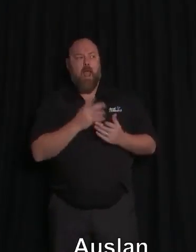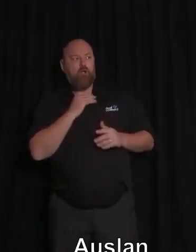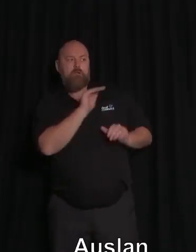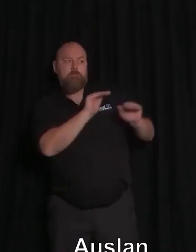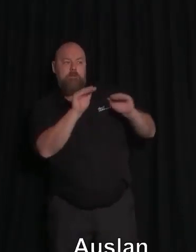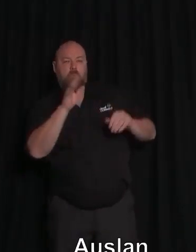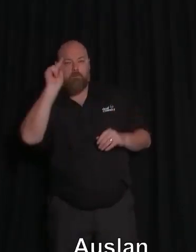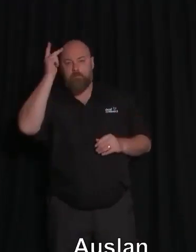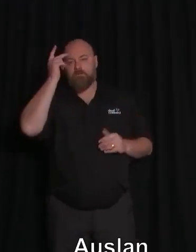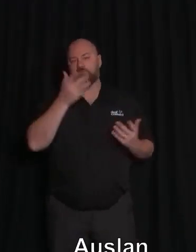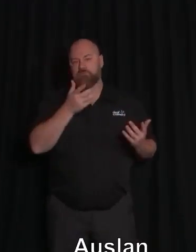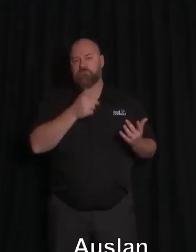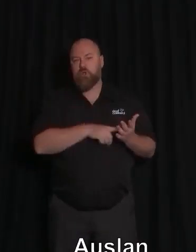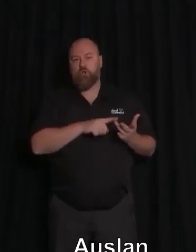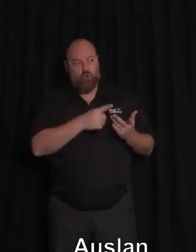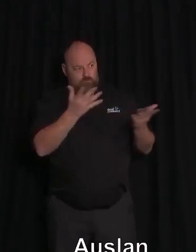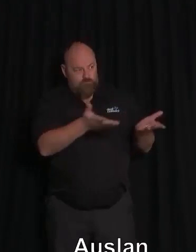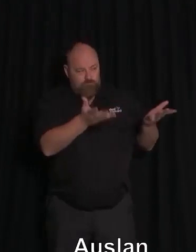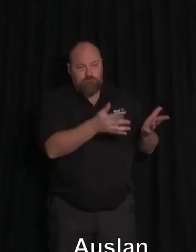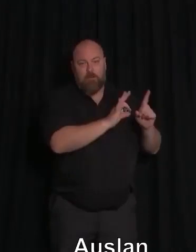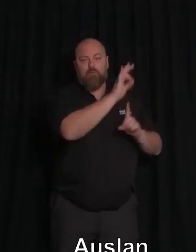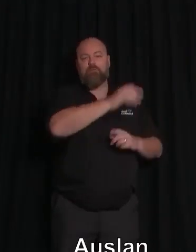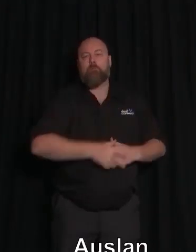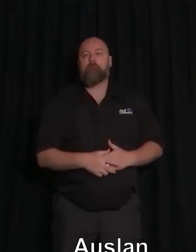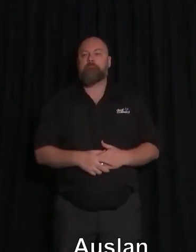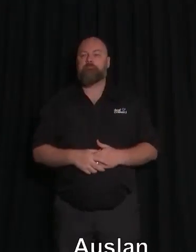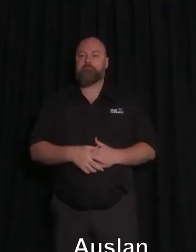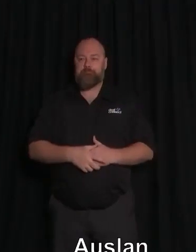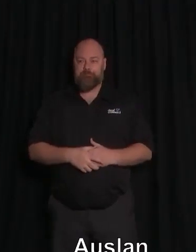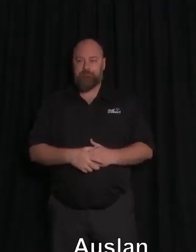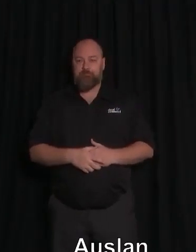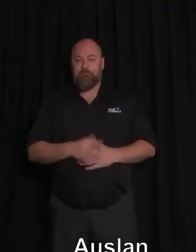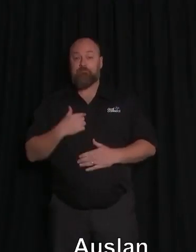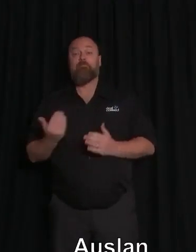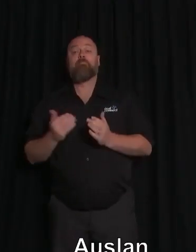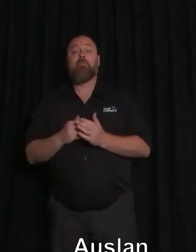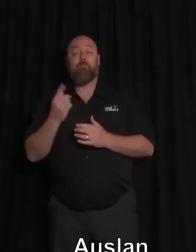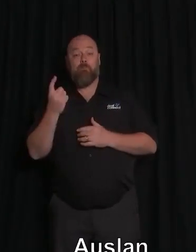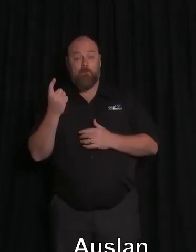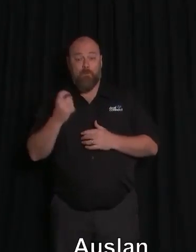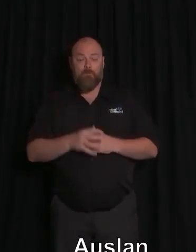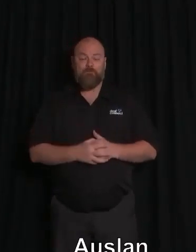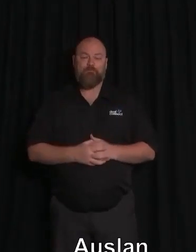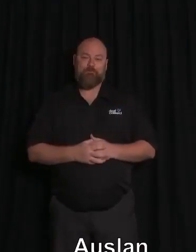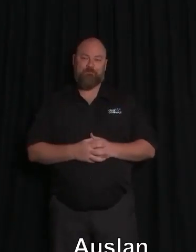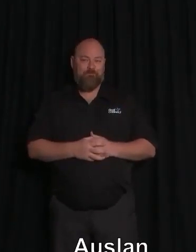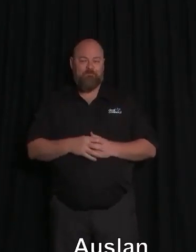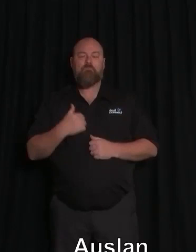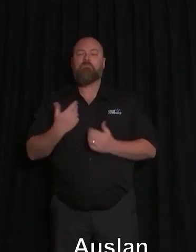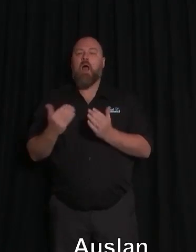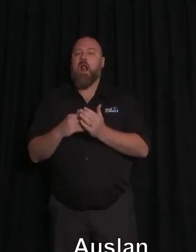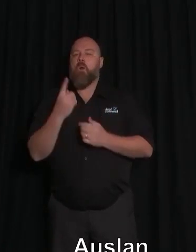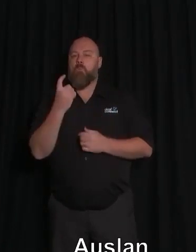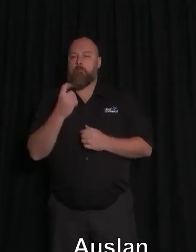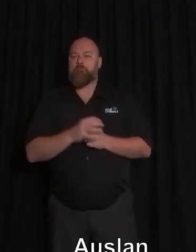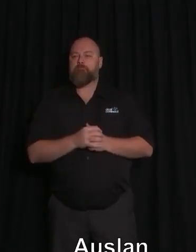happen. And thank you. Thanks, Morgan. Can I add one thing? I just want to add one thing.